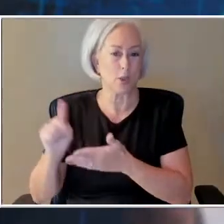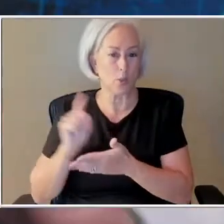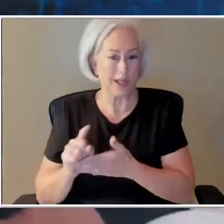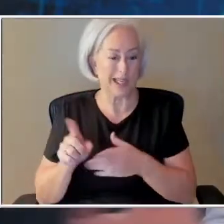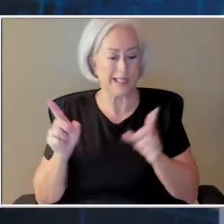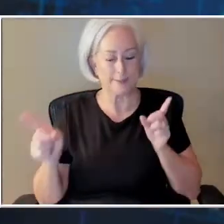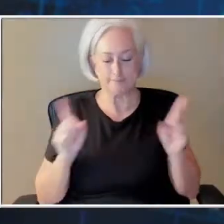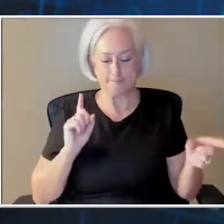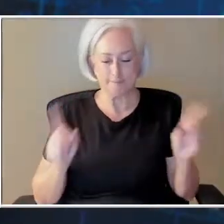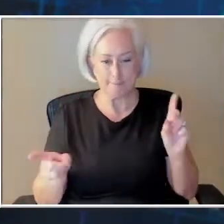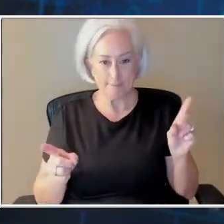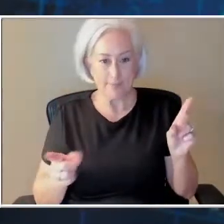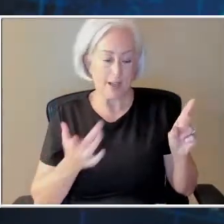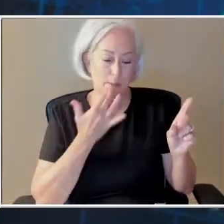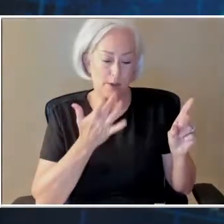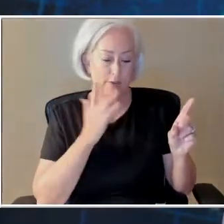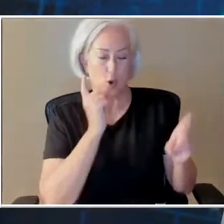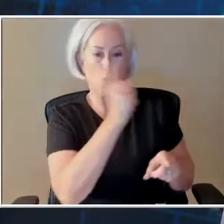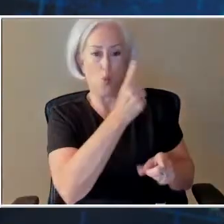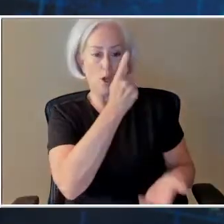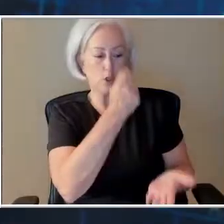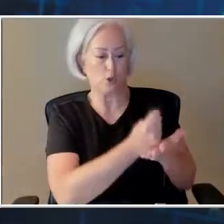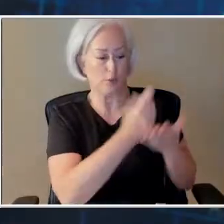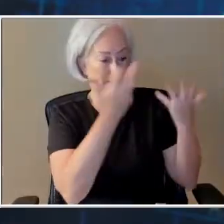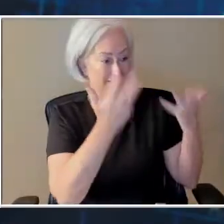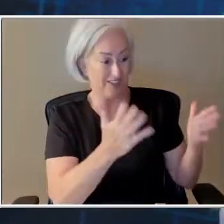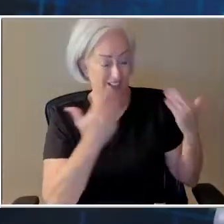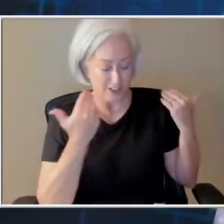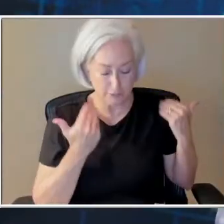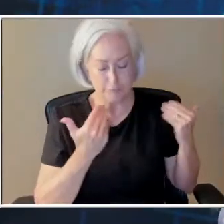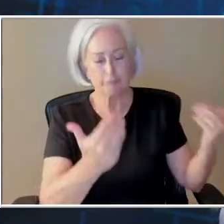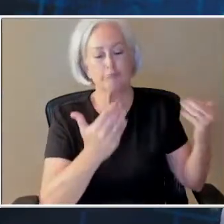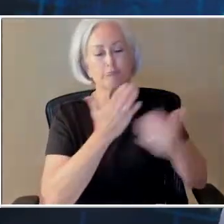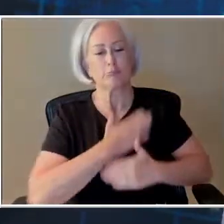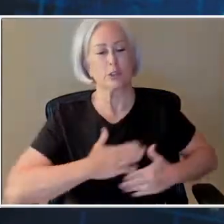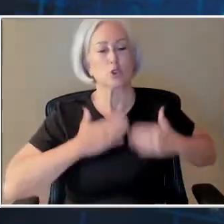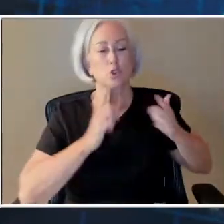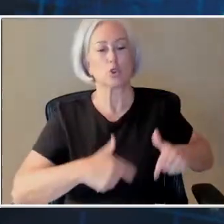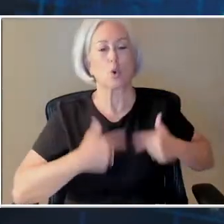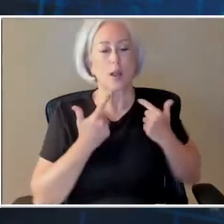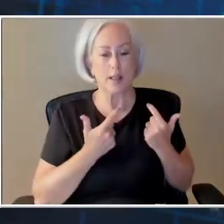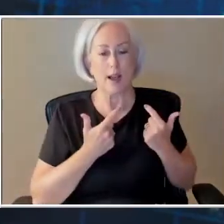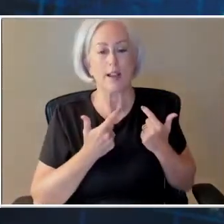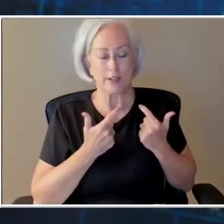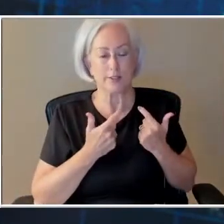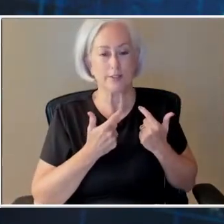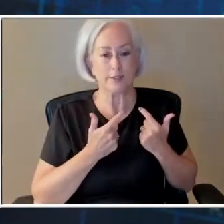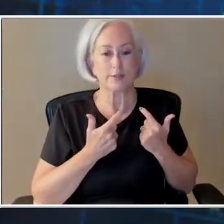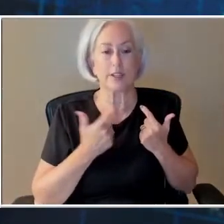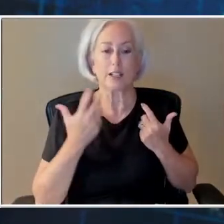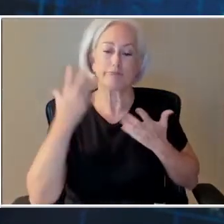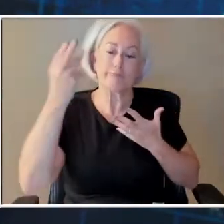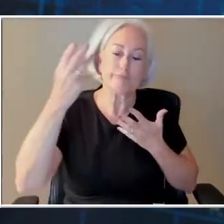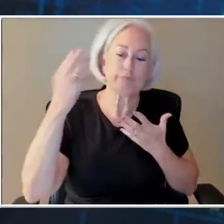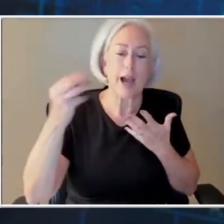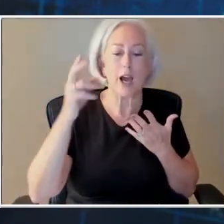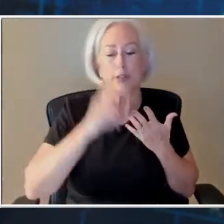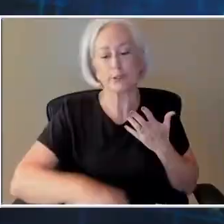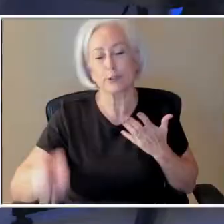I prefer to give her one treatment so that she can enjoy her life and going outside, you know, with family and traveling and